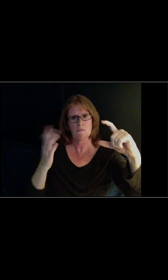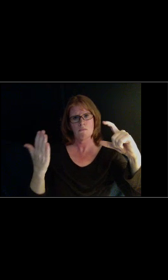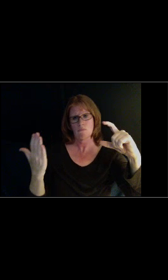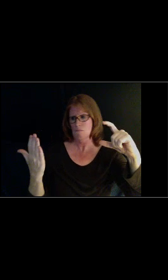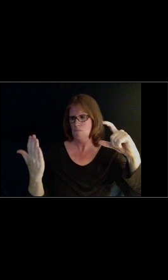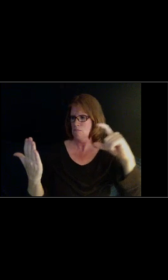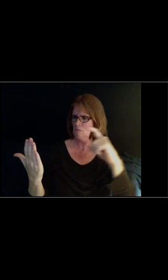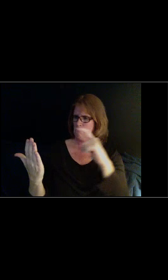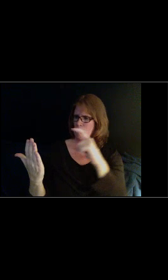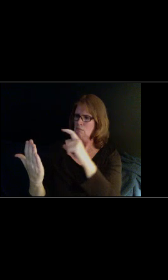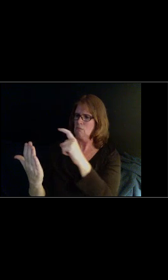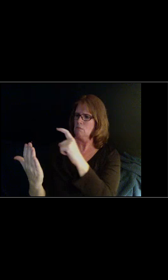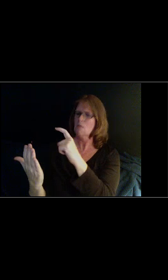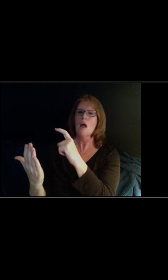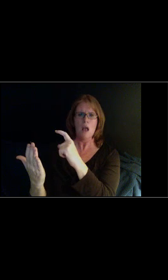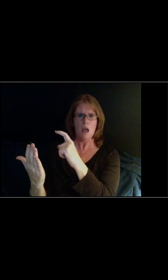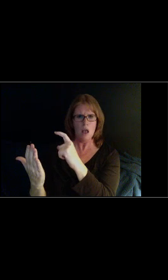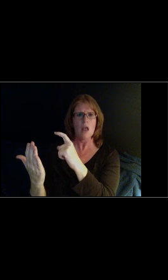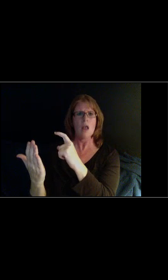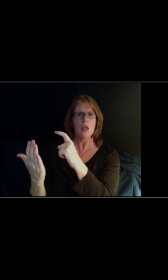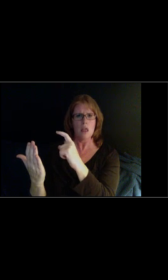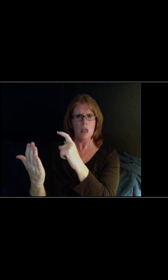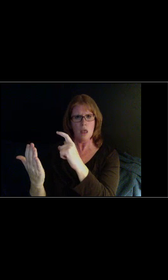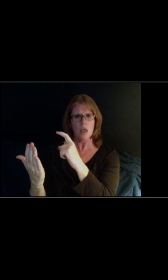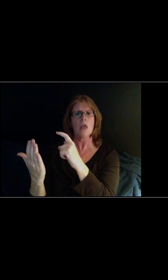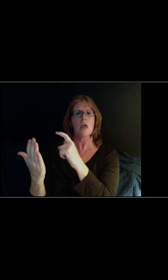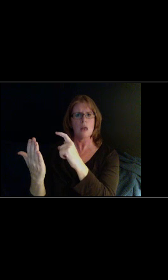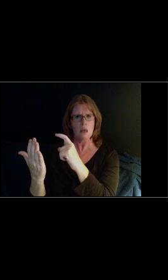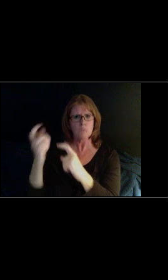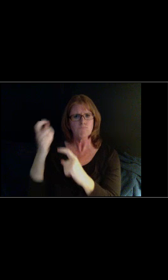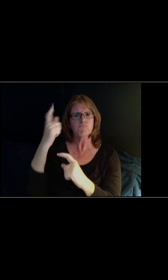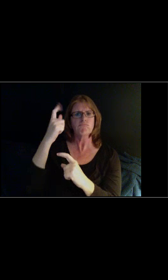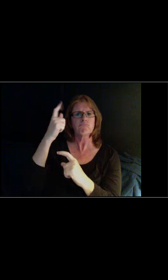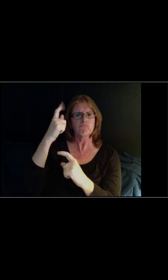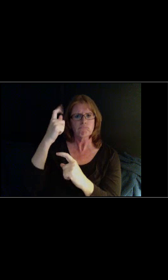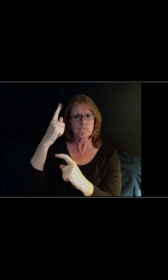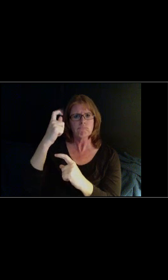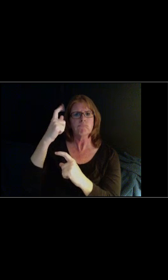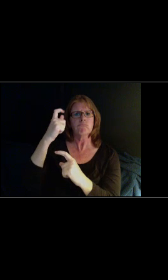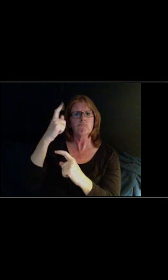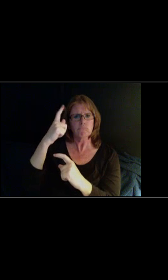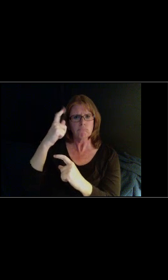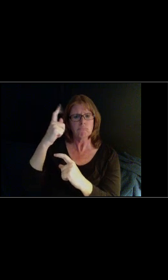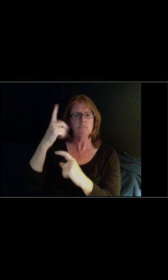It's the lens that we look through to see ourselves as conduits.